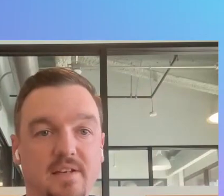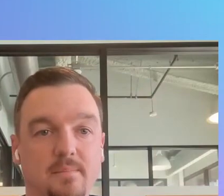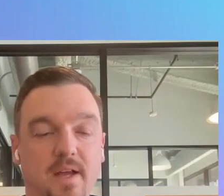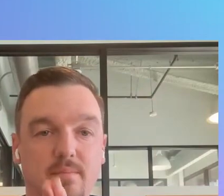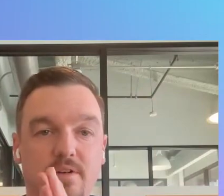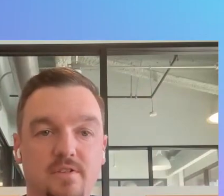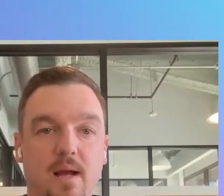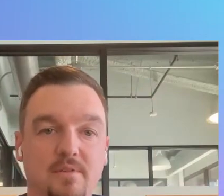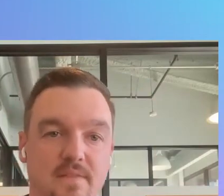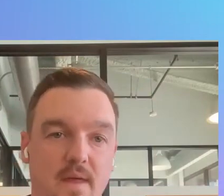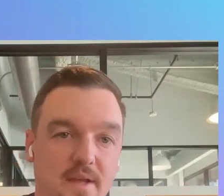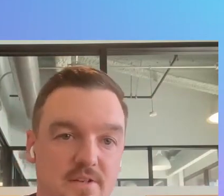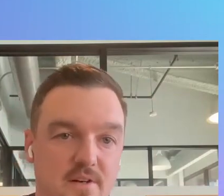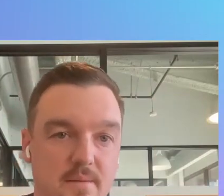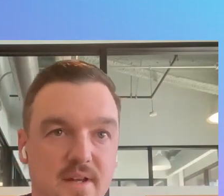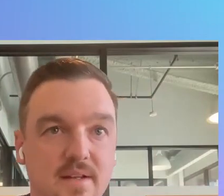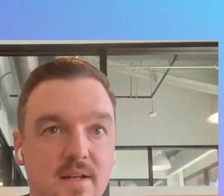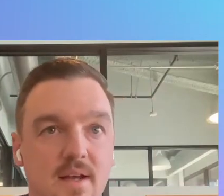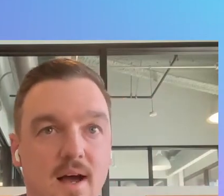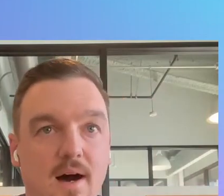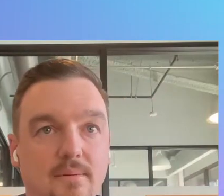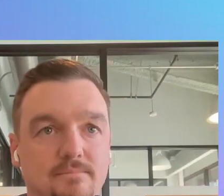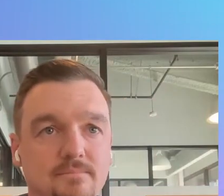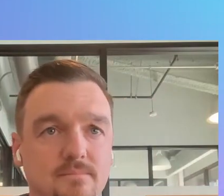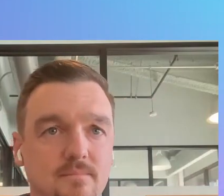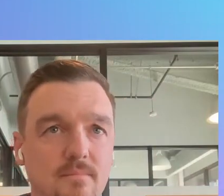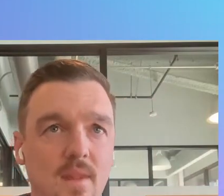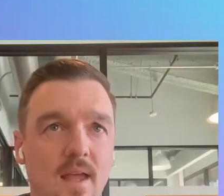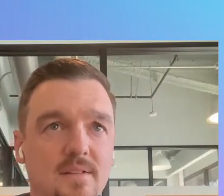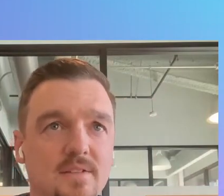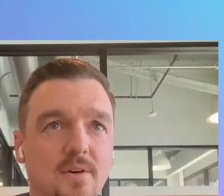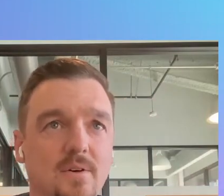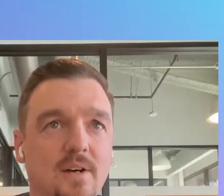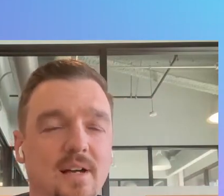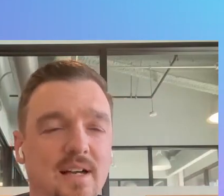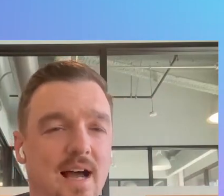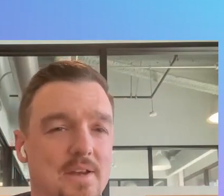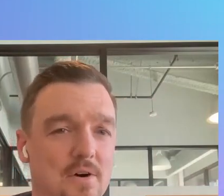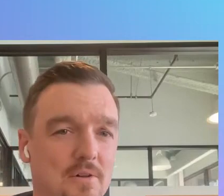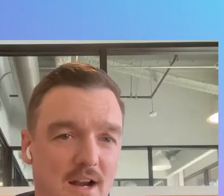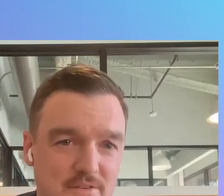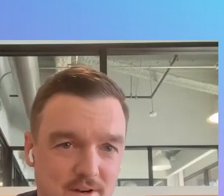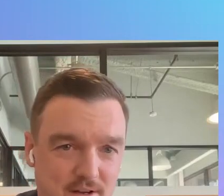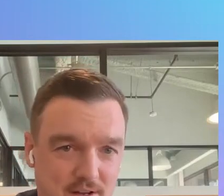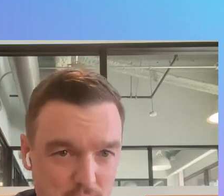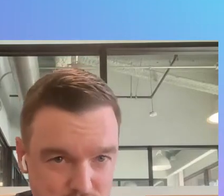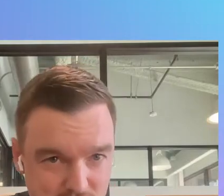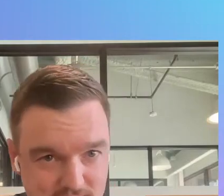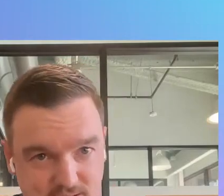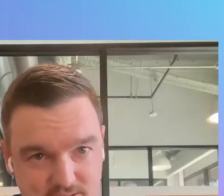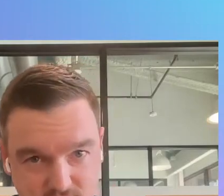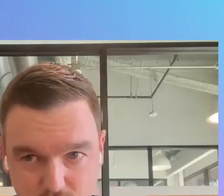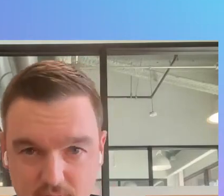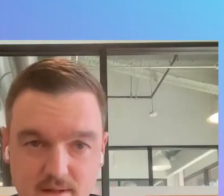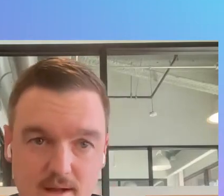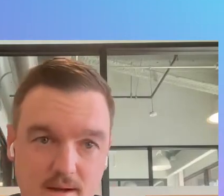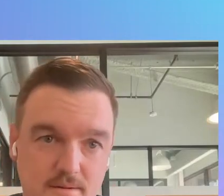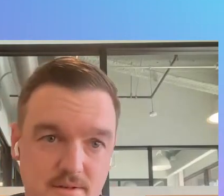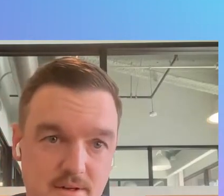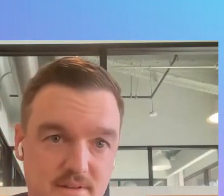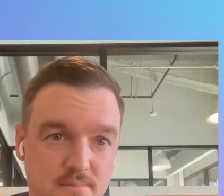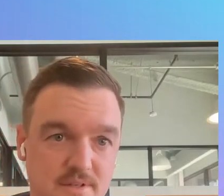of a landing page. I'm going to describe what's on that page here in a minute. And so I know a lot of you are going to roll your eyes at some